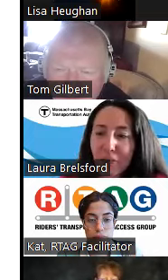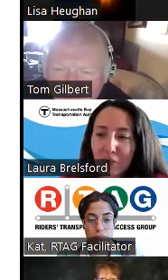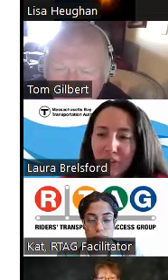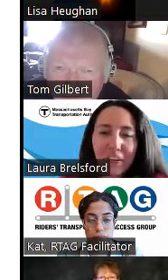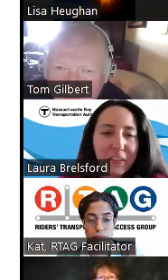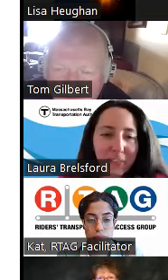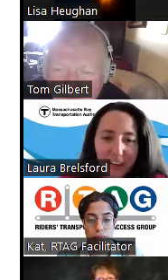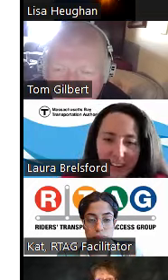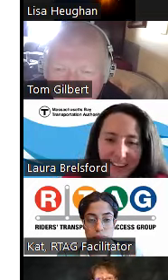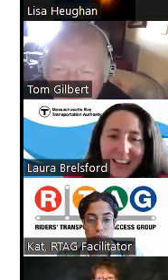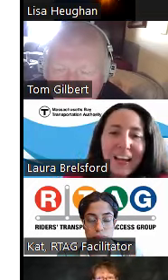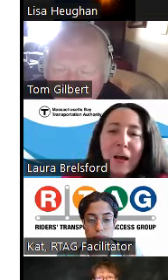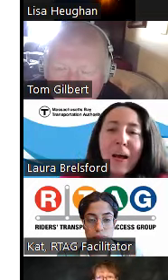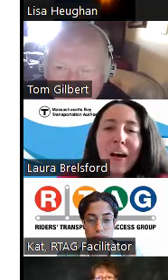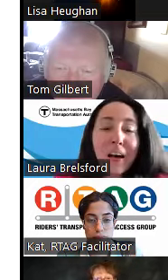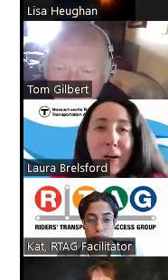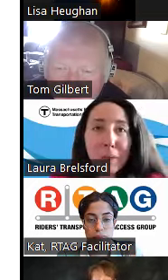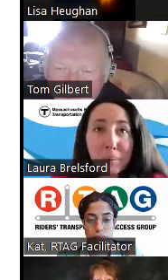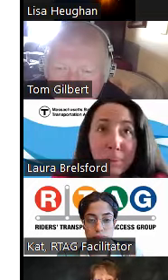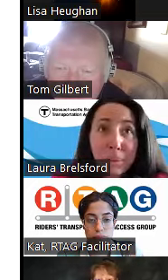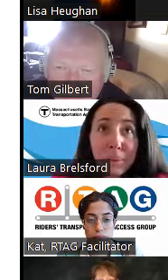So they have a very, very